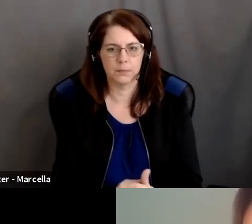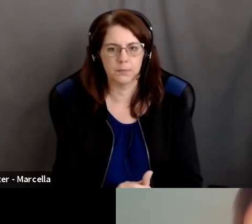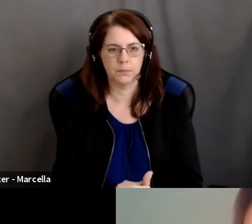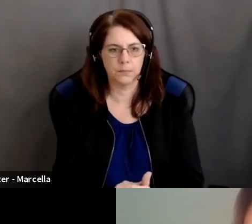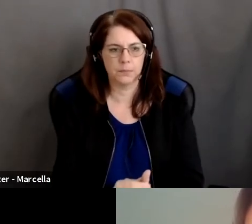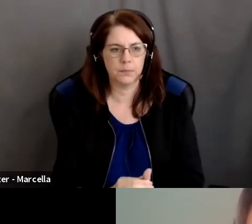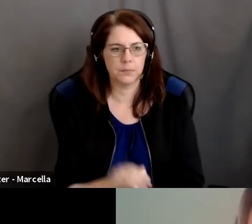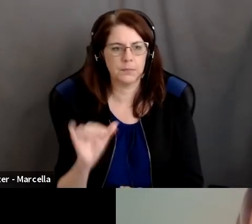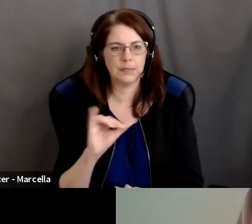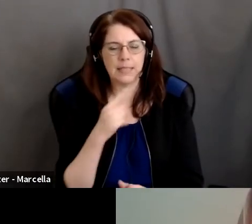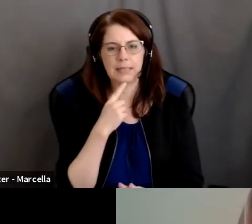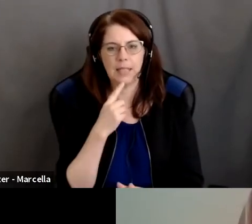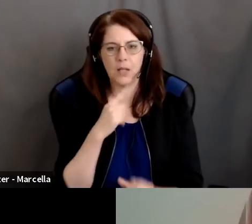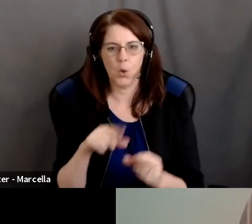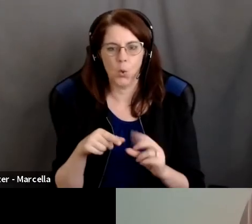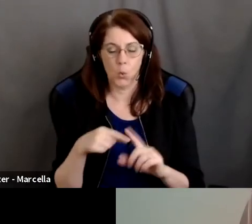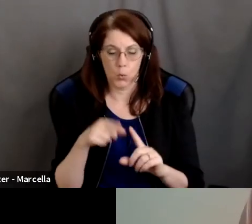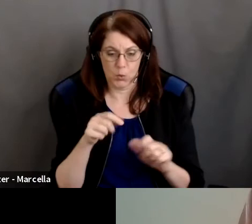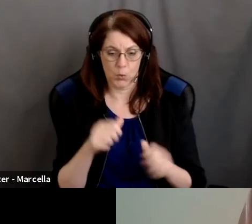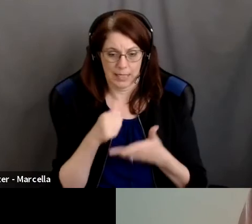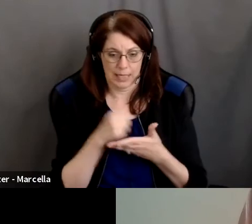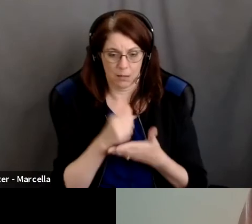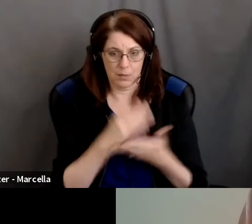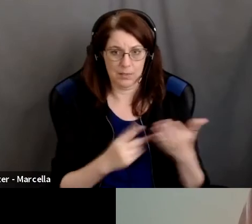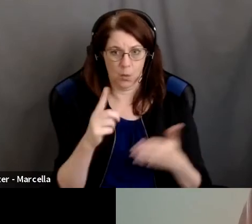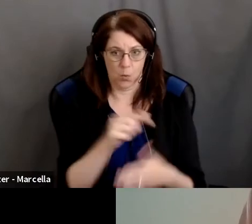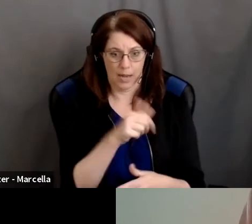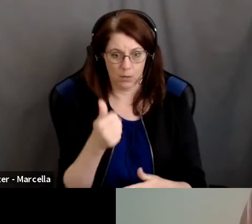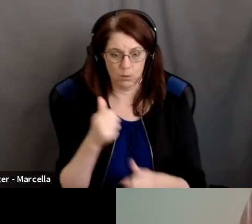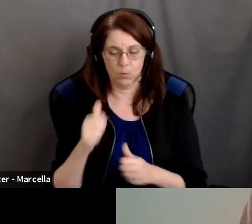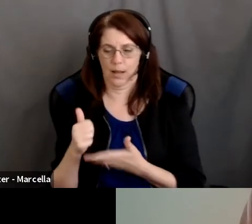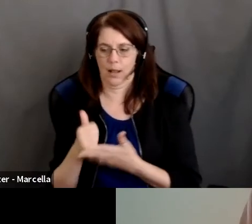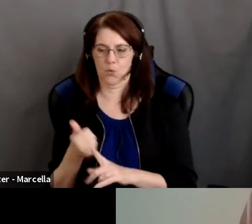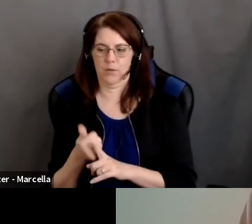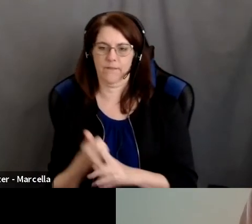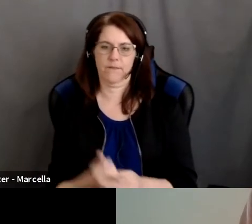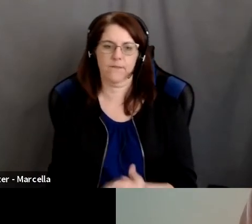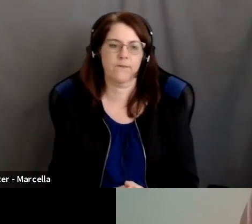said, when you can help someone else, you can help yourself.